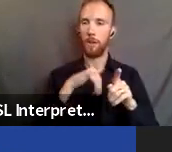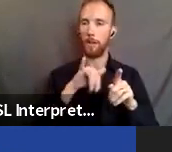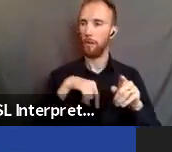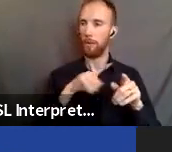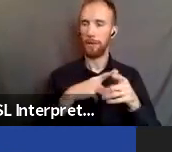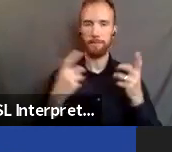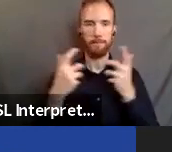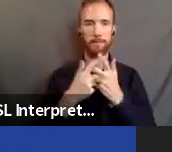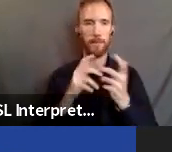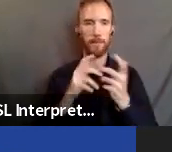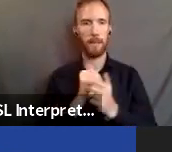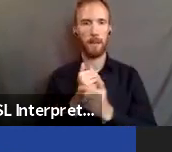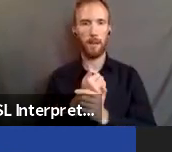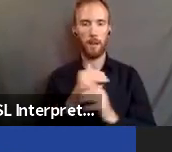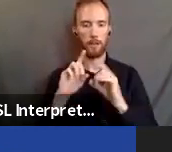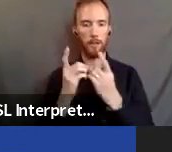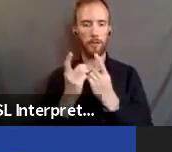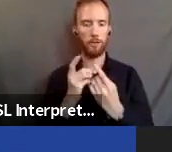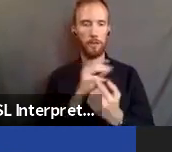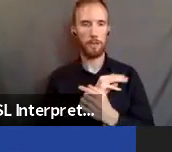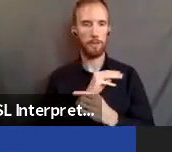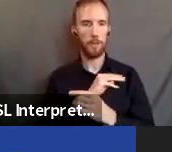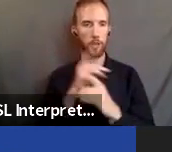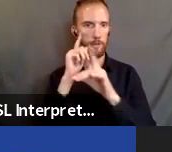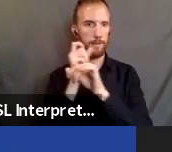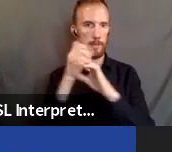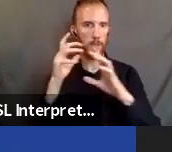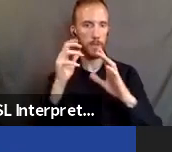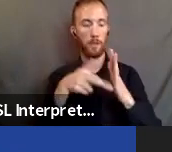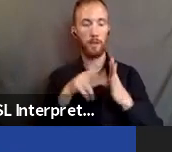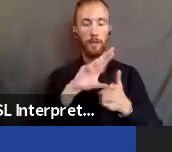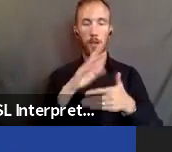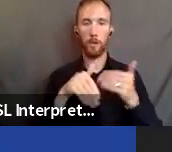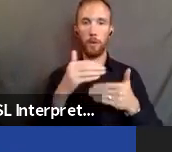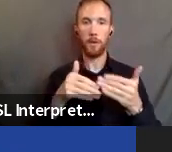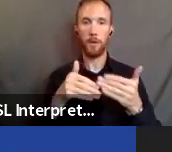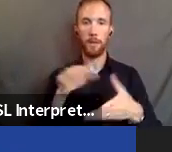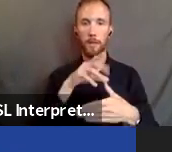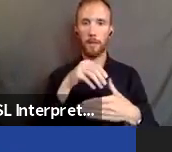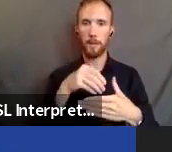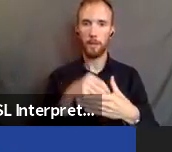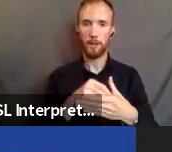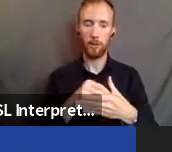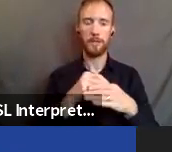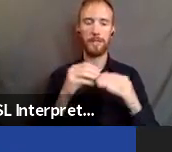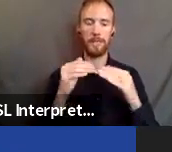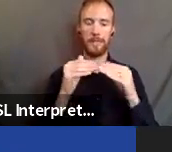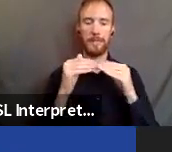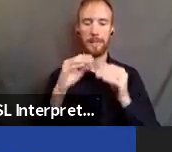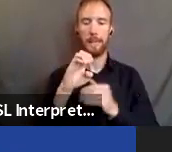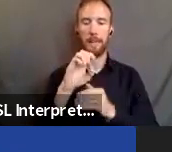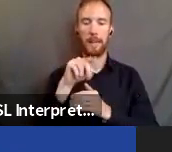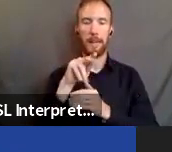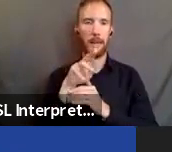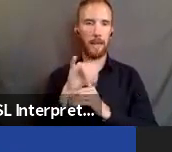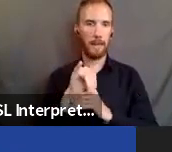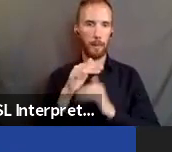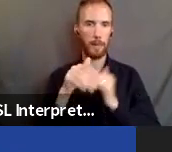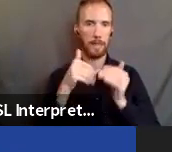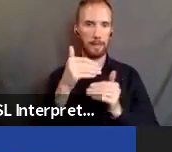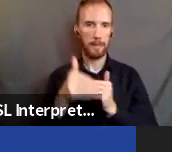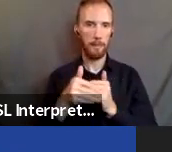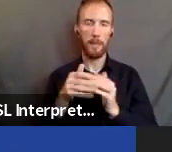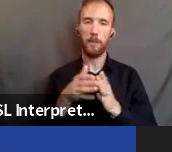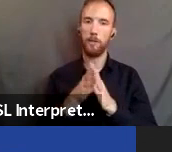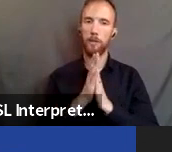vision the review process intentionally includes an explicit equity step which asks policy owners to consider